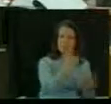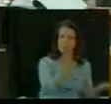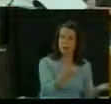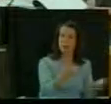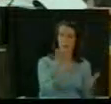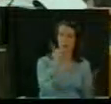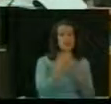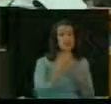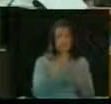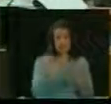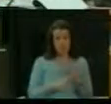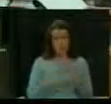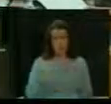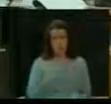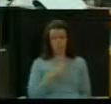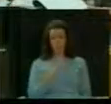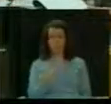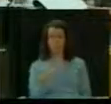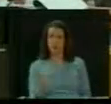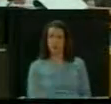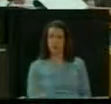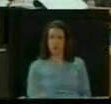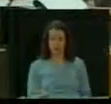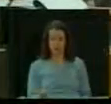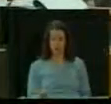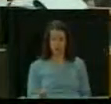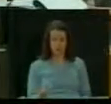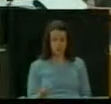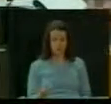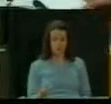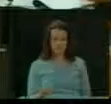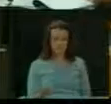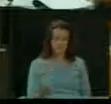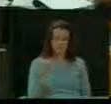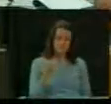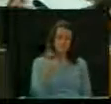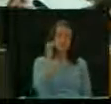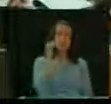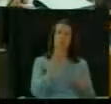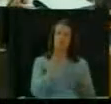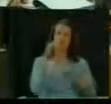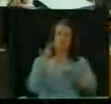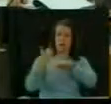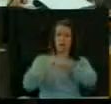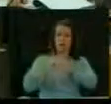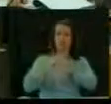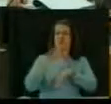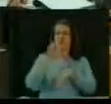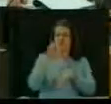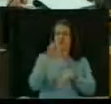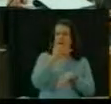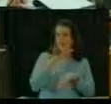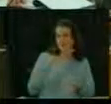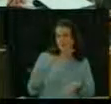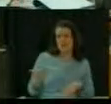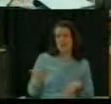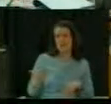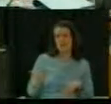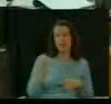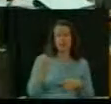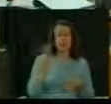body outside of Knox County to determine who did what, because no matter what we do here,